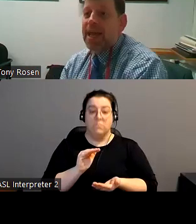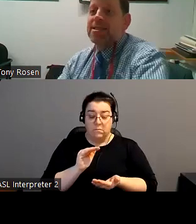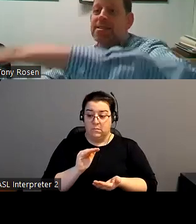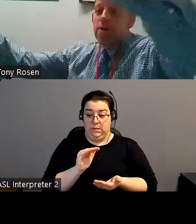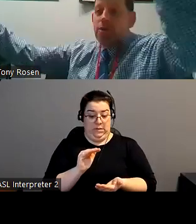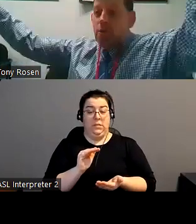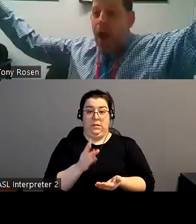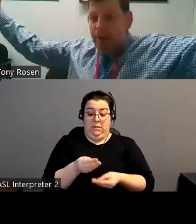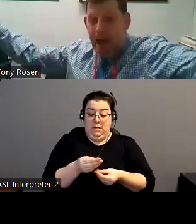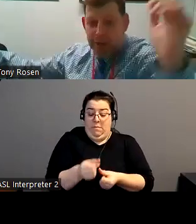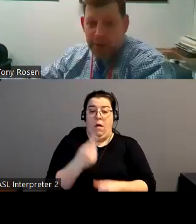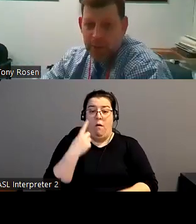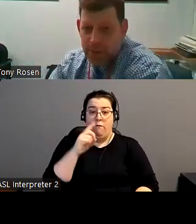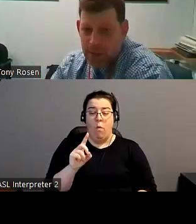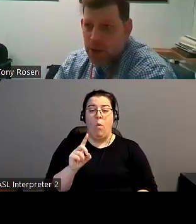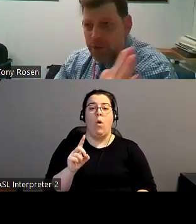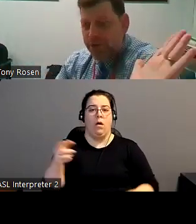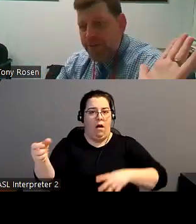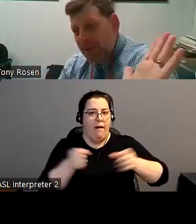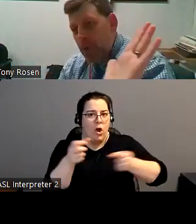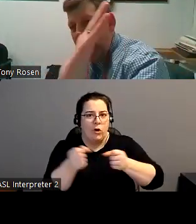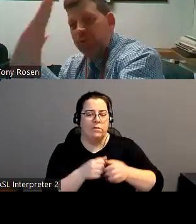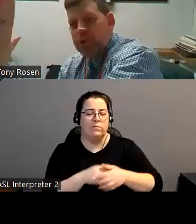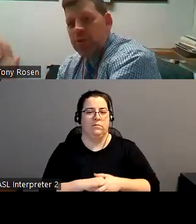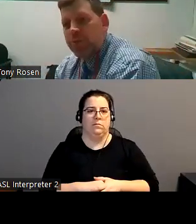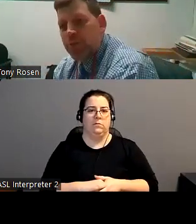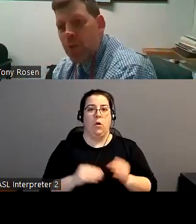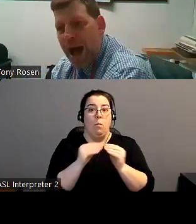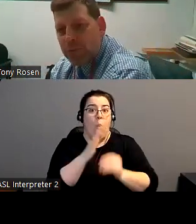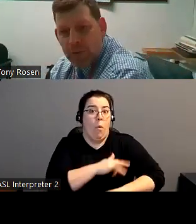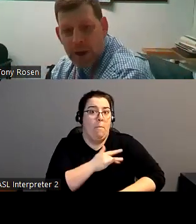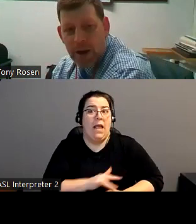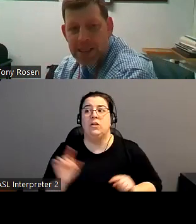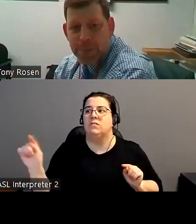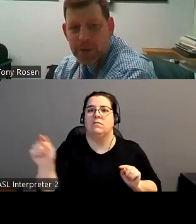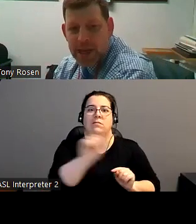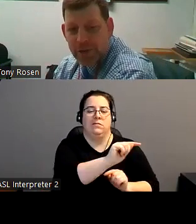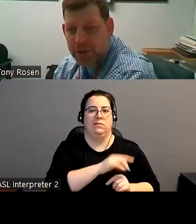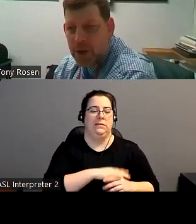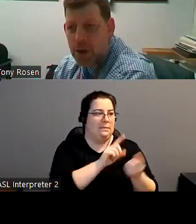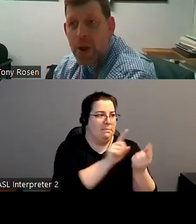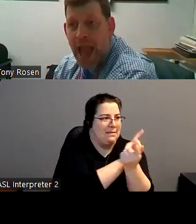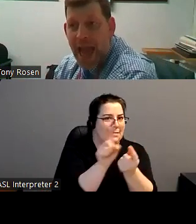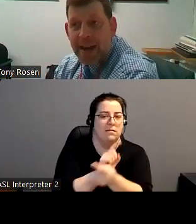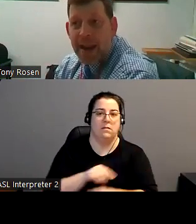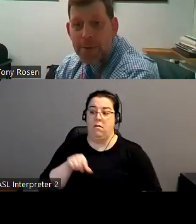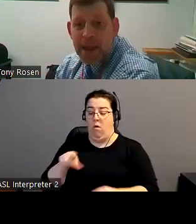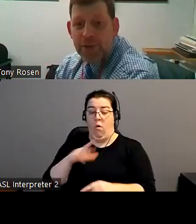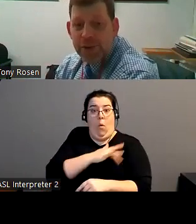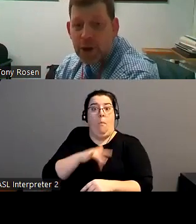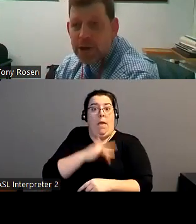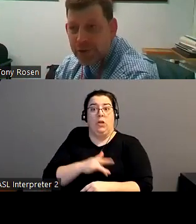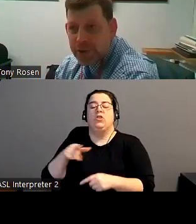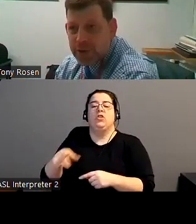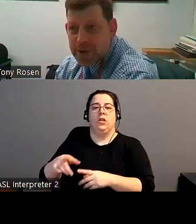respond to cases throughout the hospital, to follow patients throughout their hospitalization. We added an